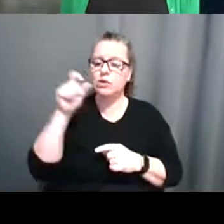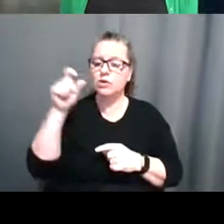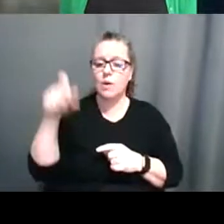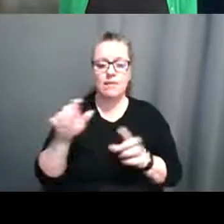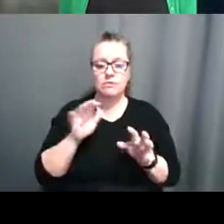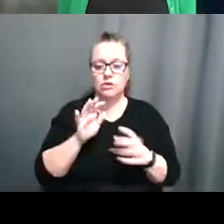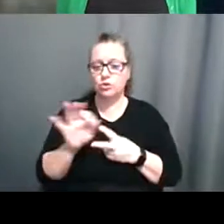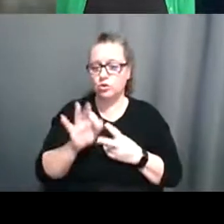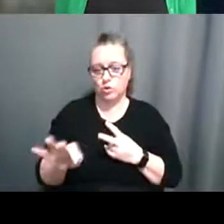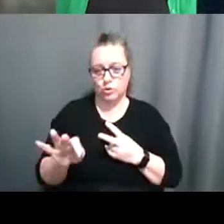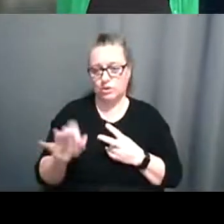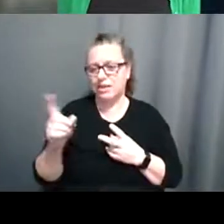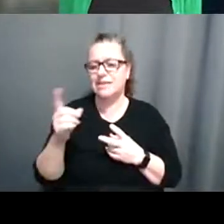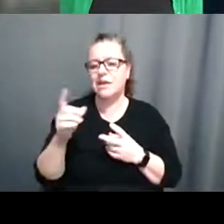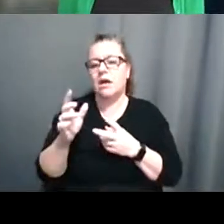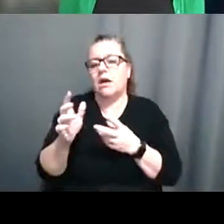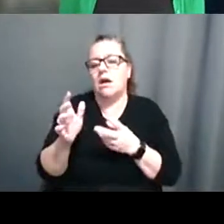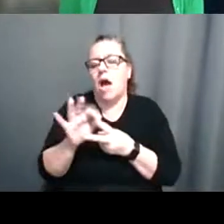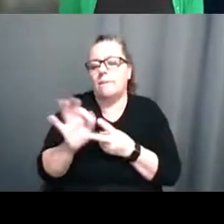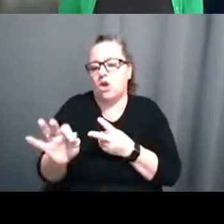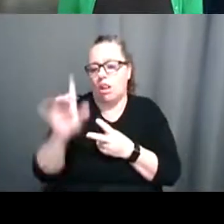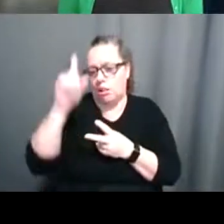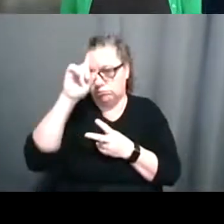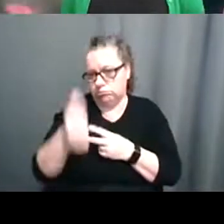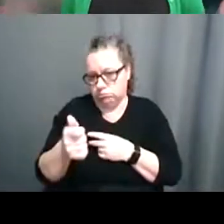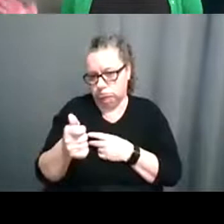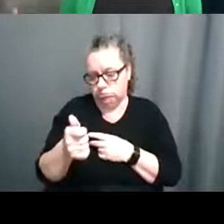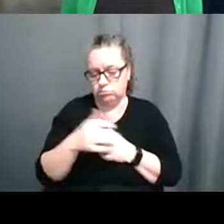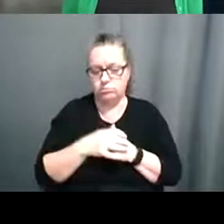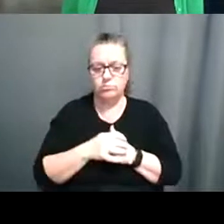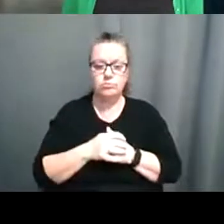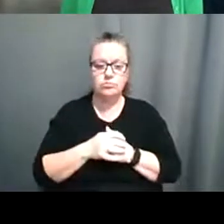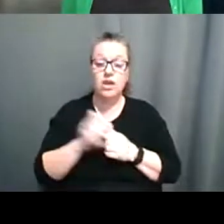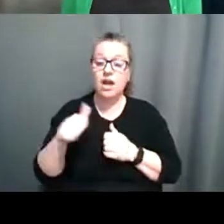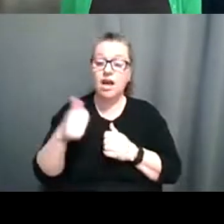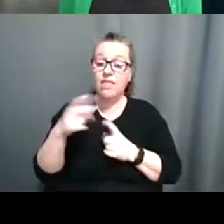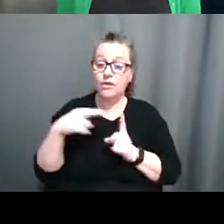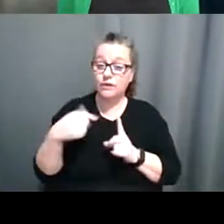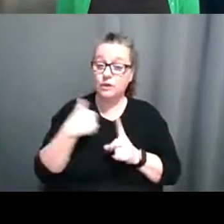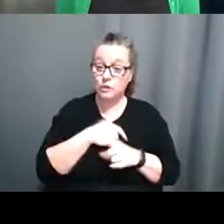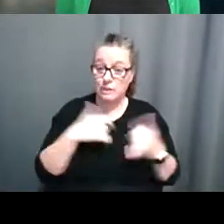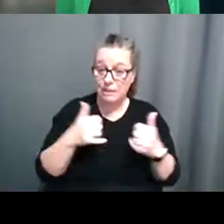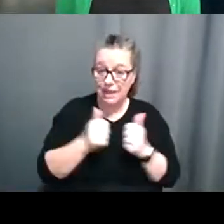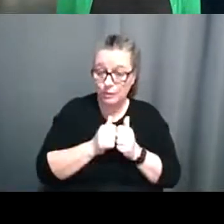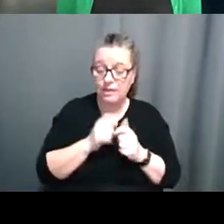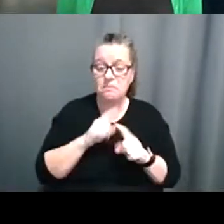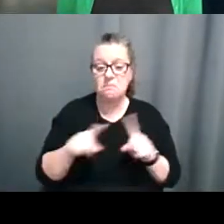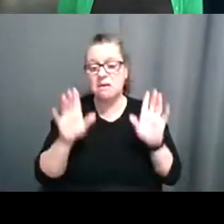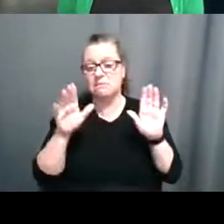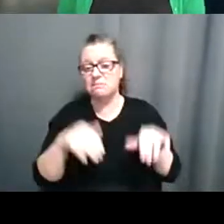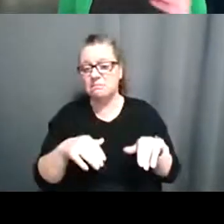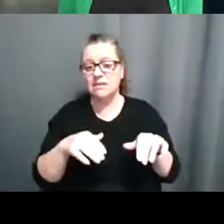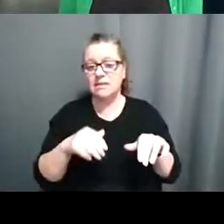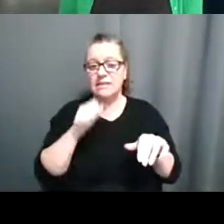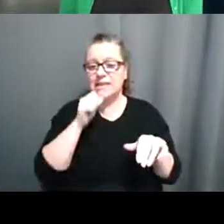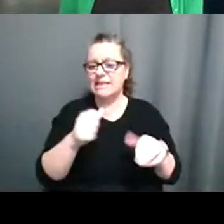a second option, but you can. Now, other views that we played around with, but ended up not having value